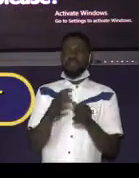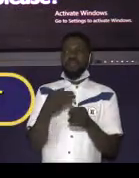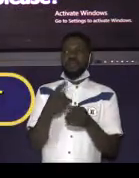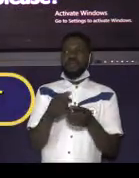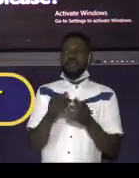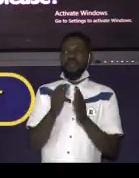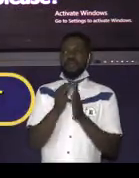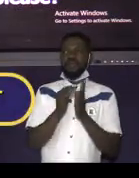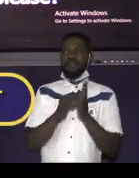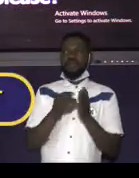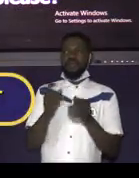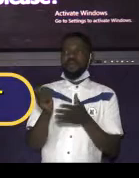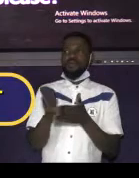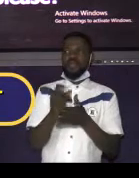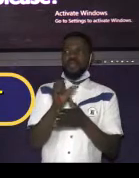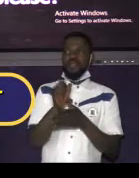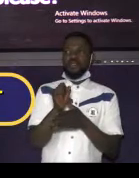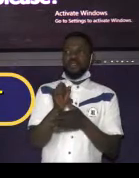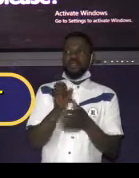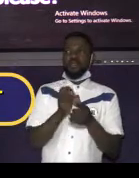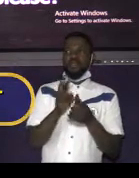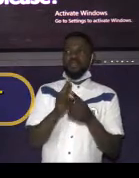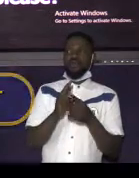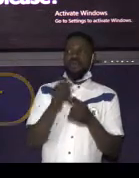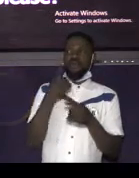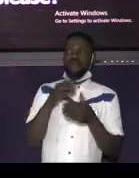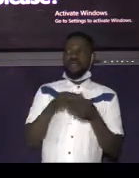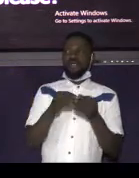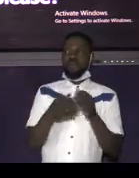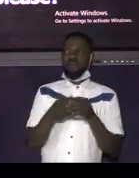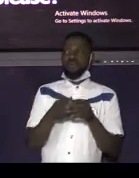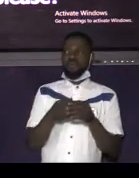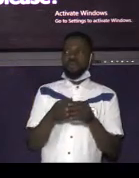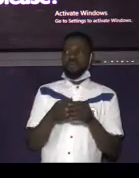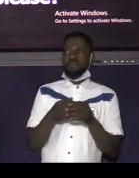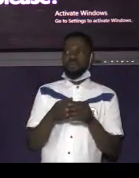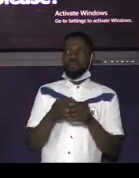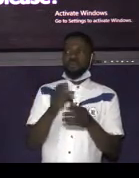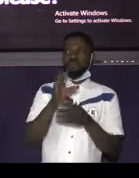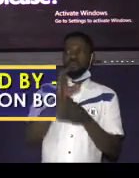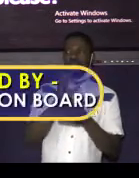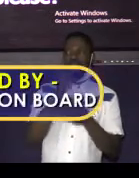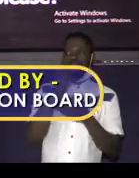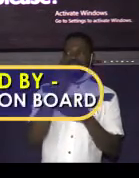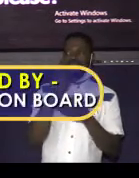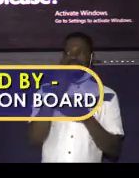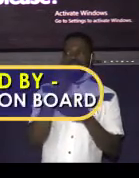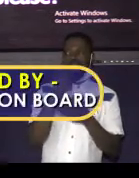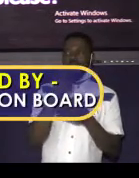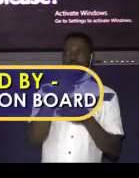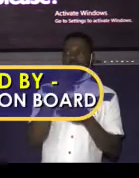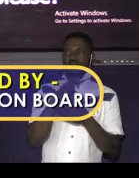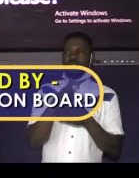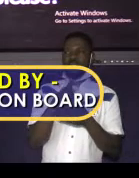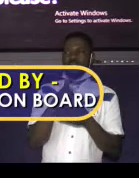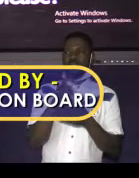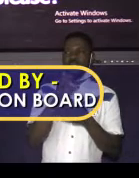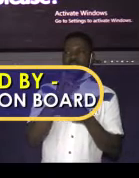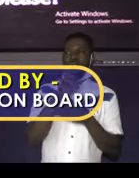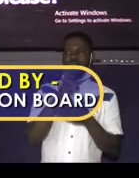of the following, write S for statement, C for